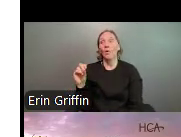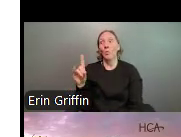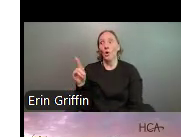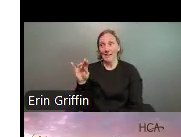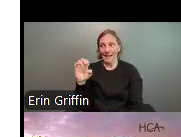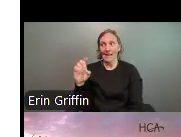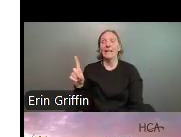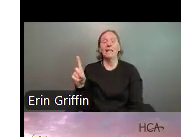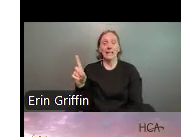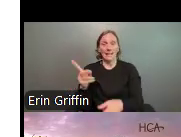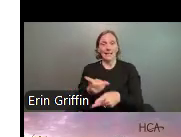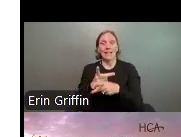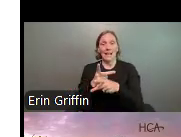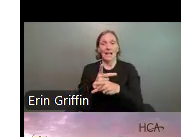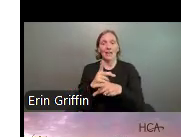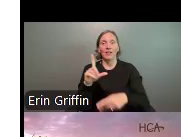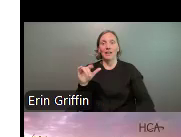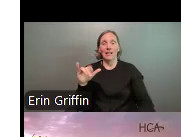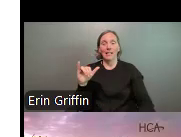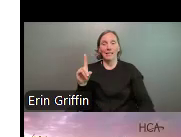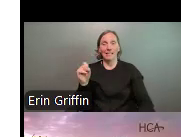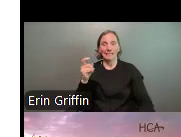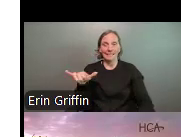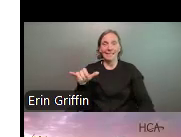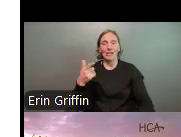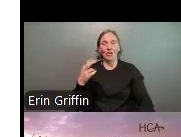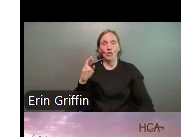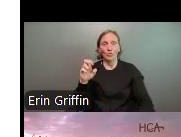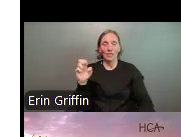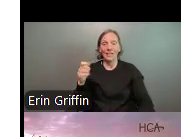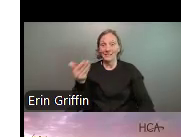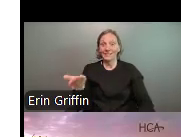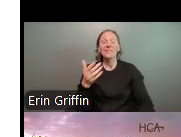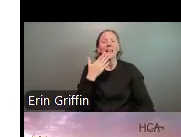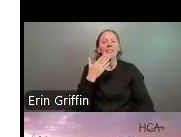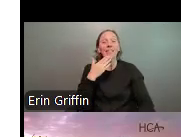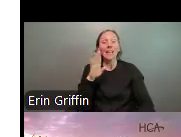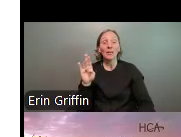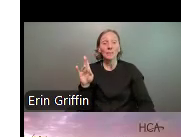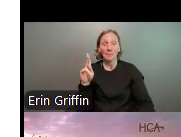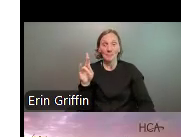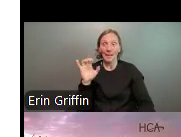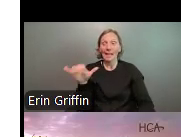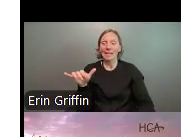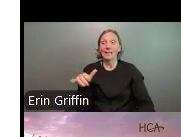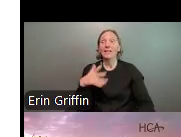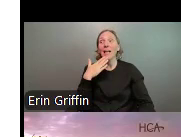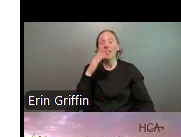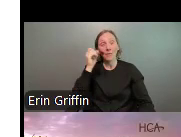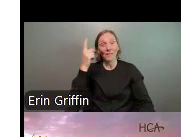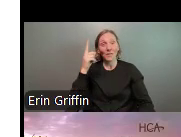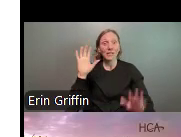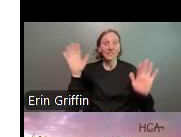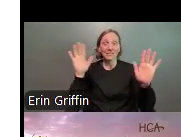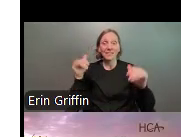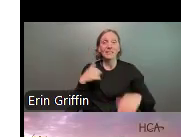and Lindsay Green. Lindsay, go ahead. Thanks, Becky. Hello, everyone. Lindsay Green, Medicaid